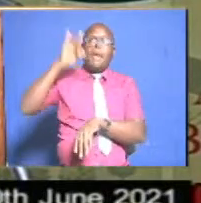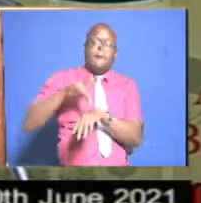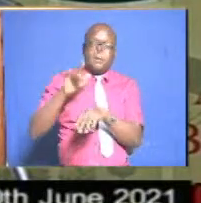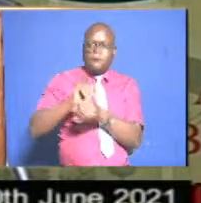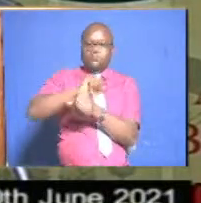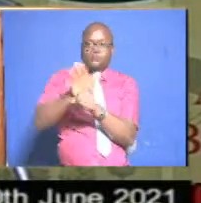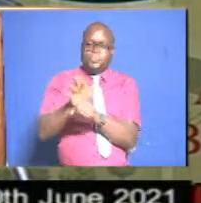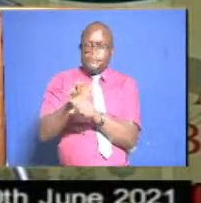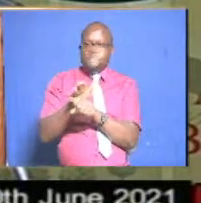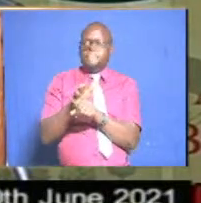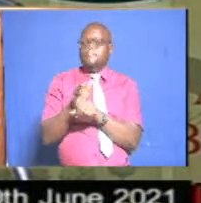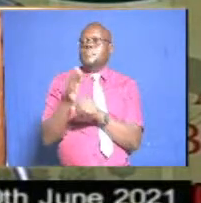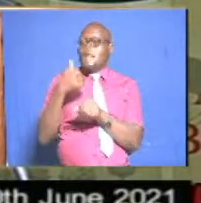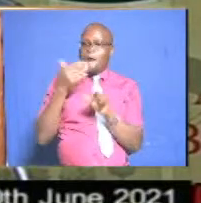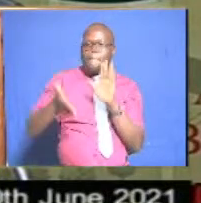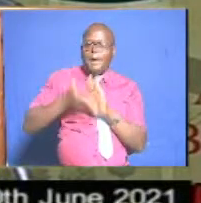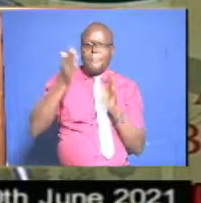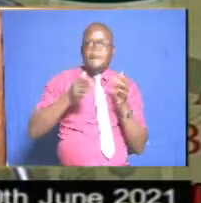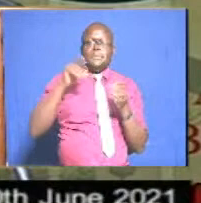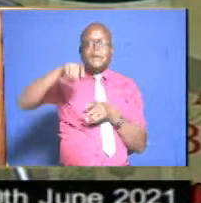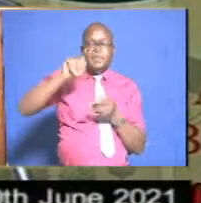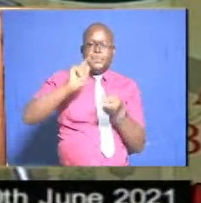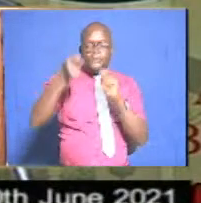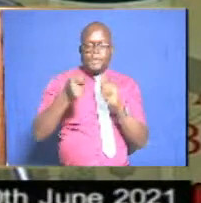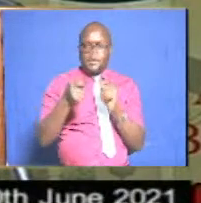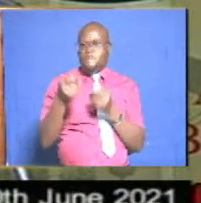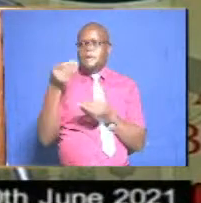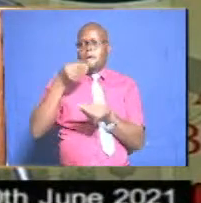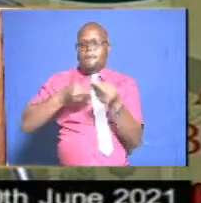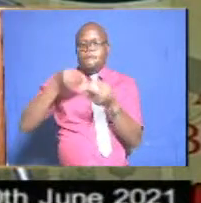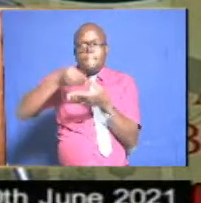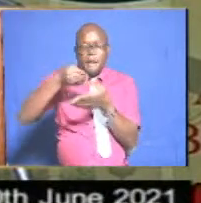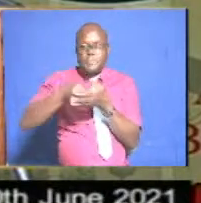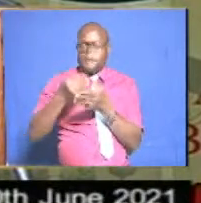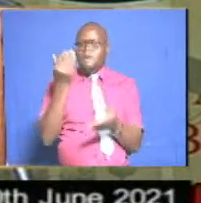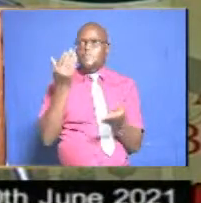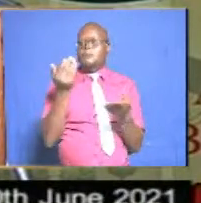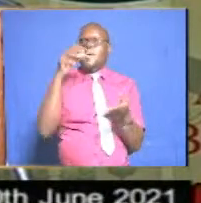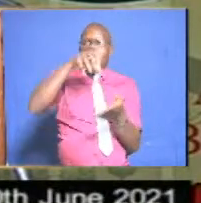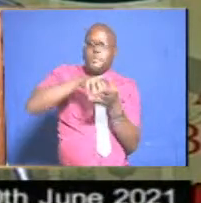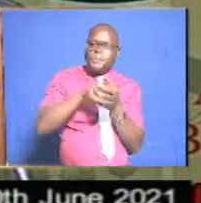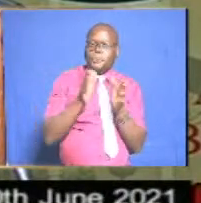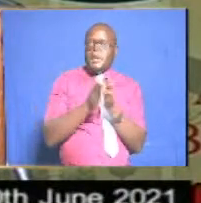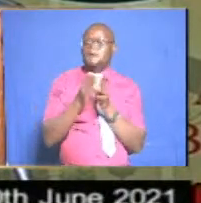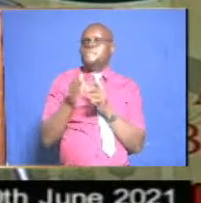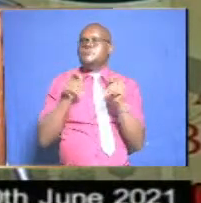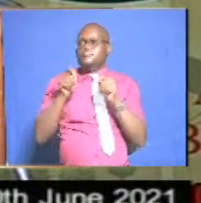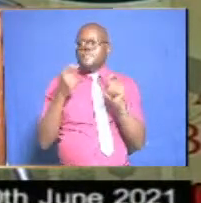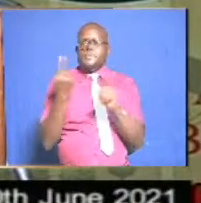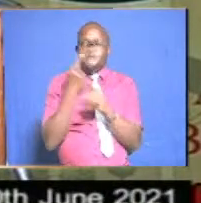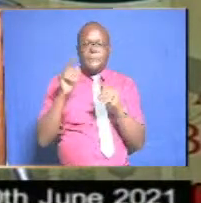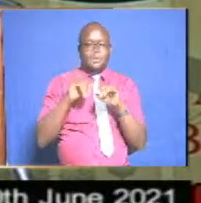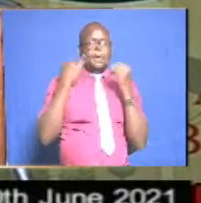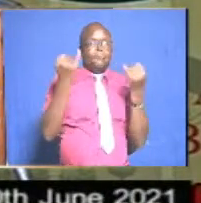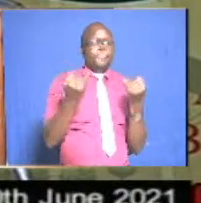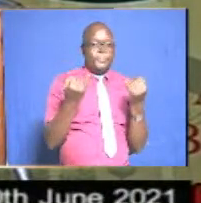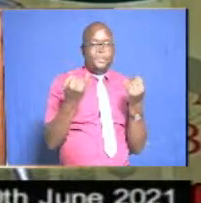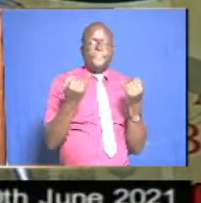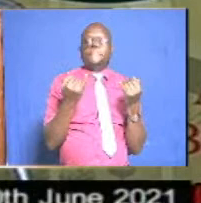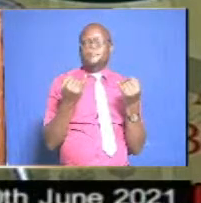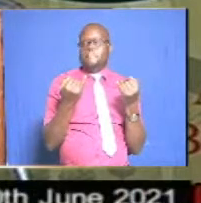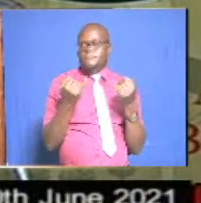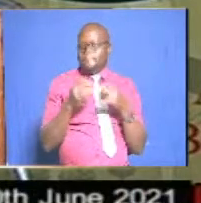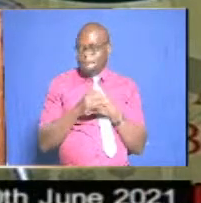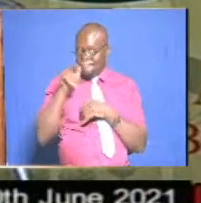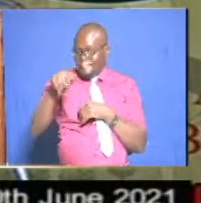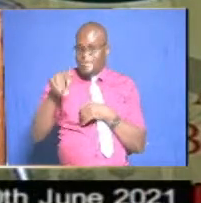pandemic, there's an urgent need to evaluate the financial position and governance of key state corporations and institutions. It is in